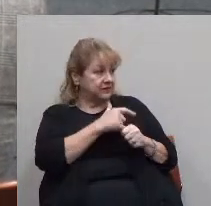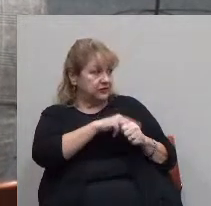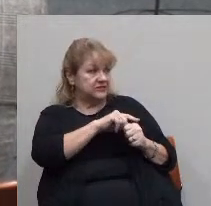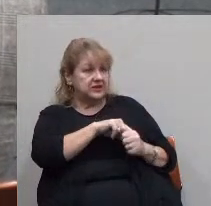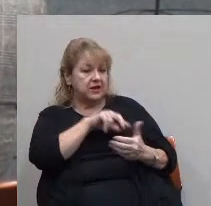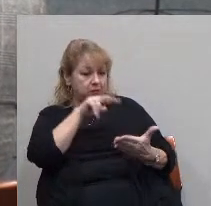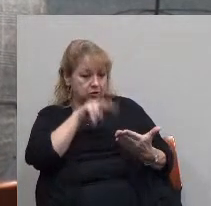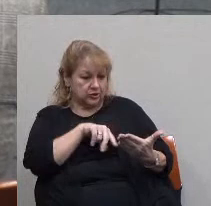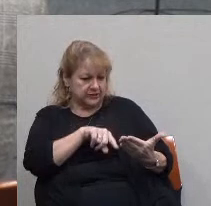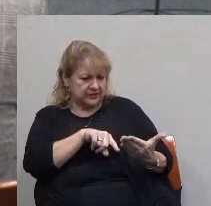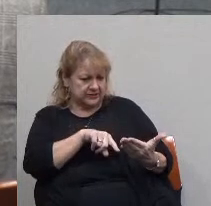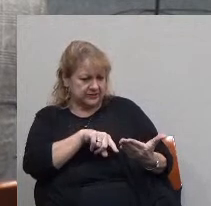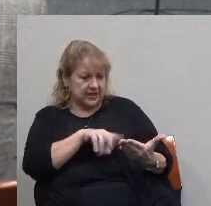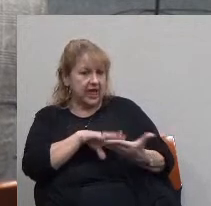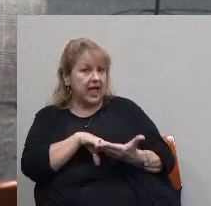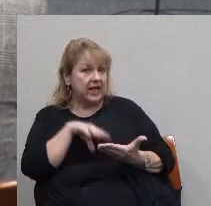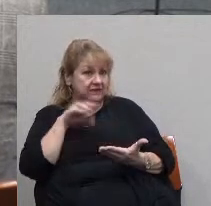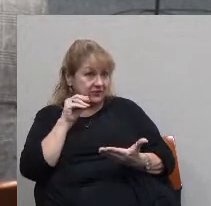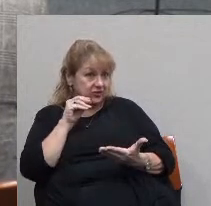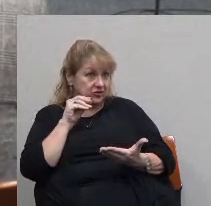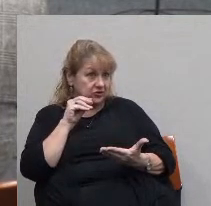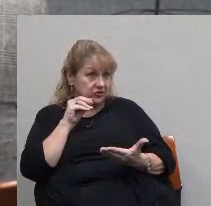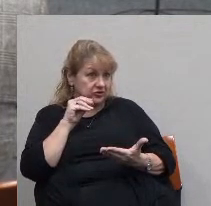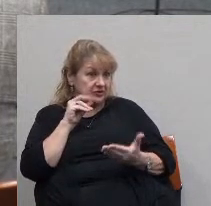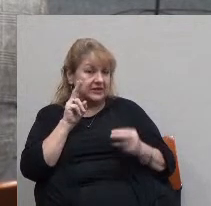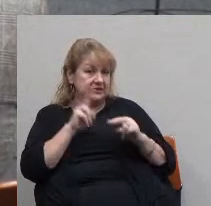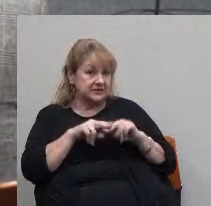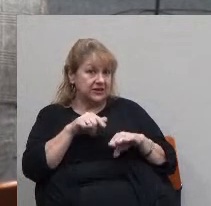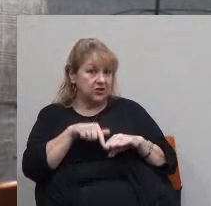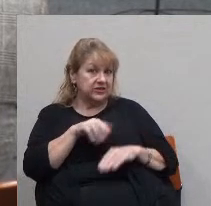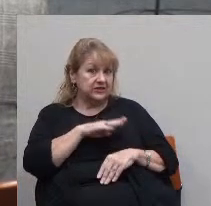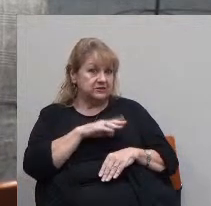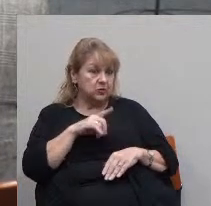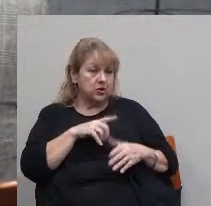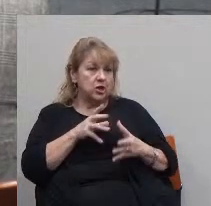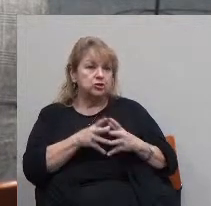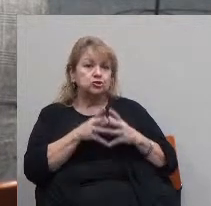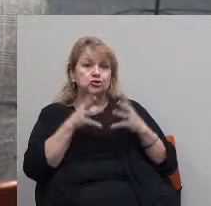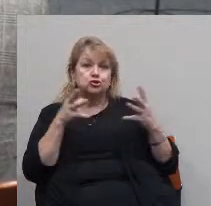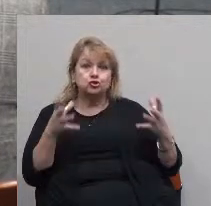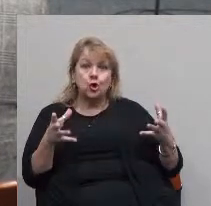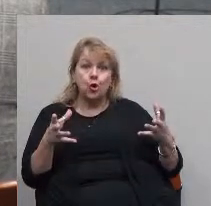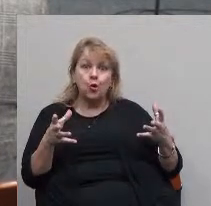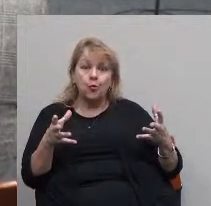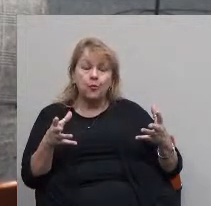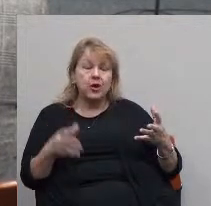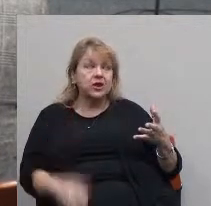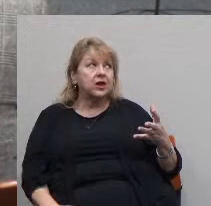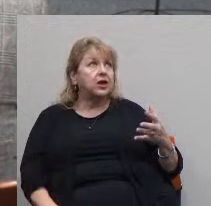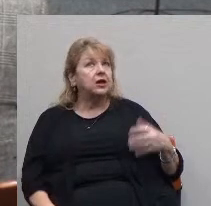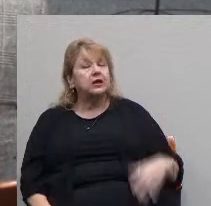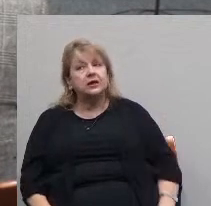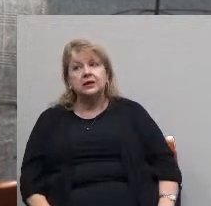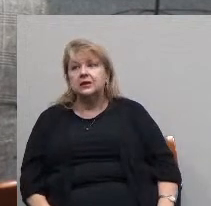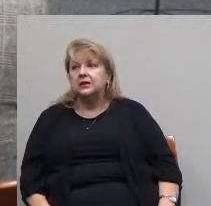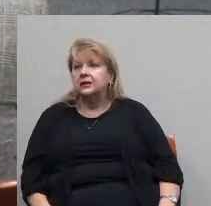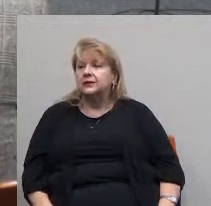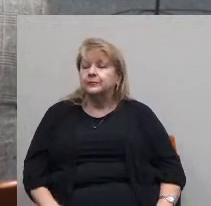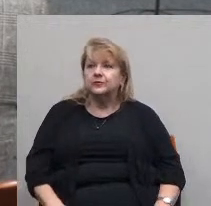something, I have learned by sitting on this board, there are so many,